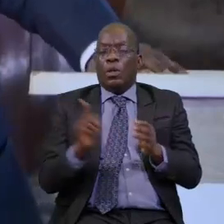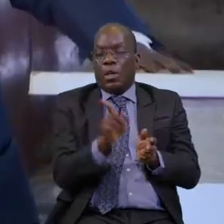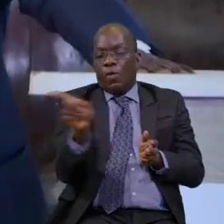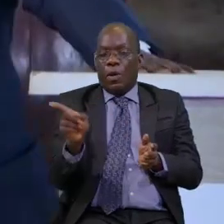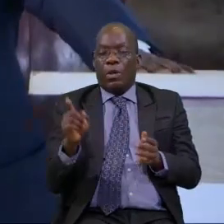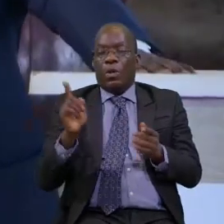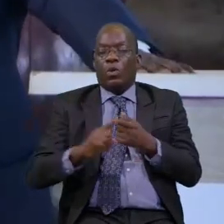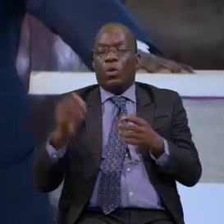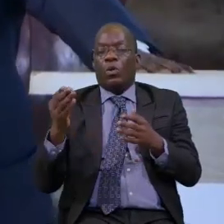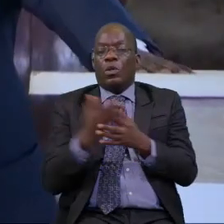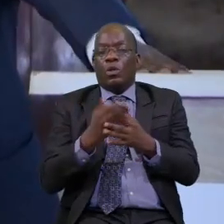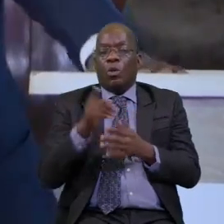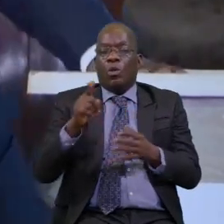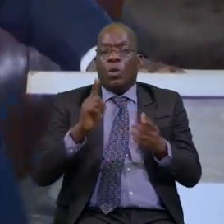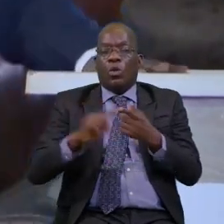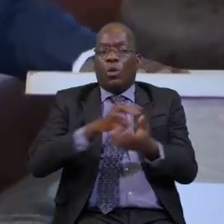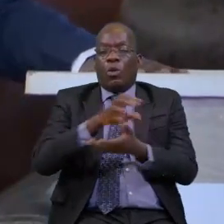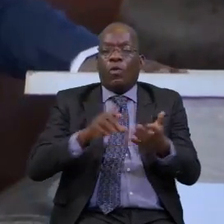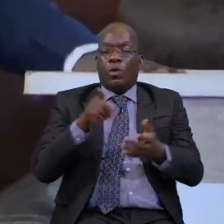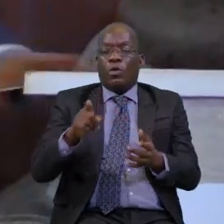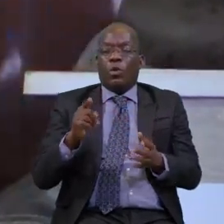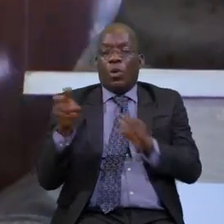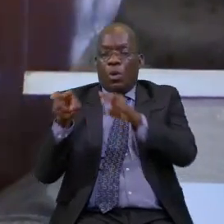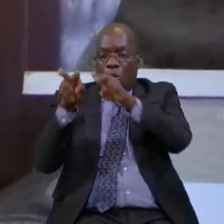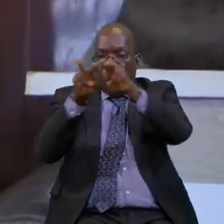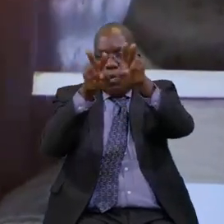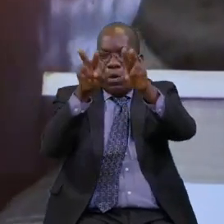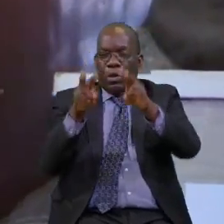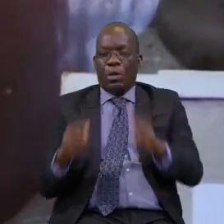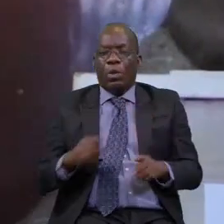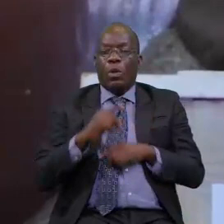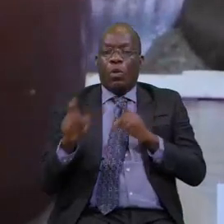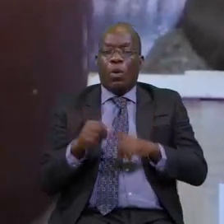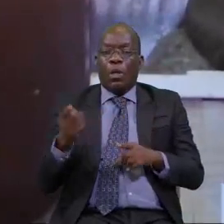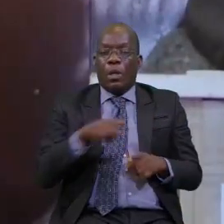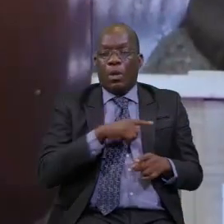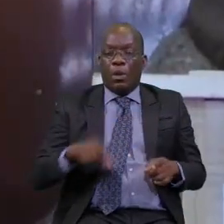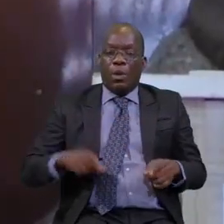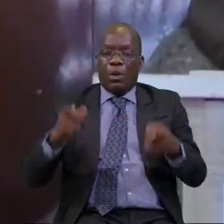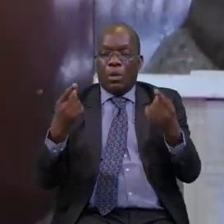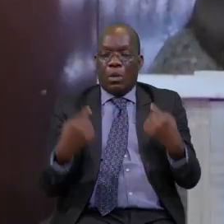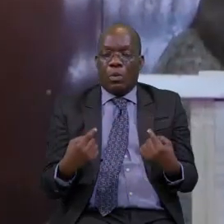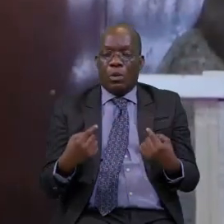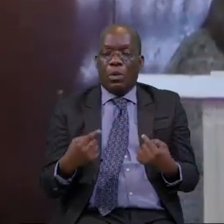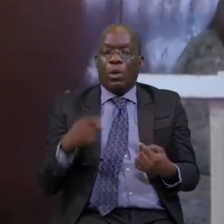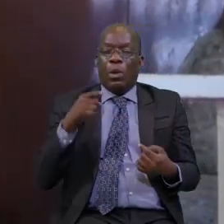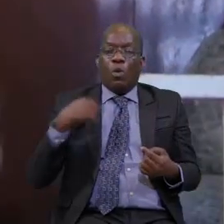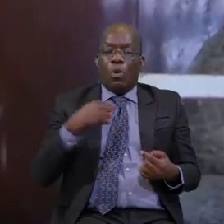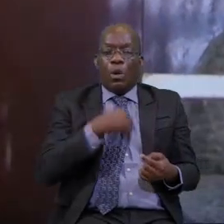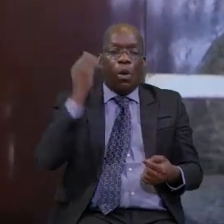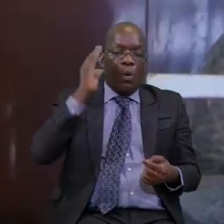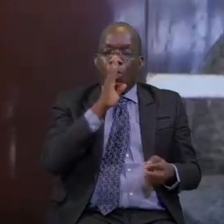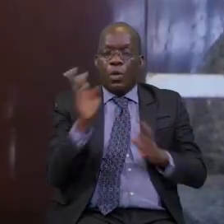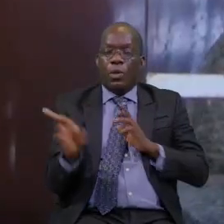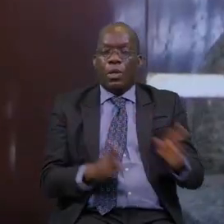you around, watch. And when the Lord comes, you'll be ready. We're looking at chapter 14.